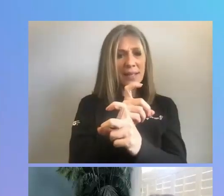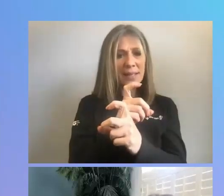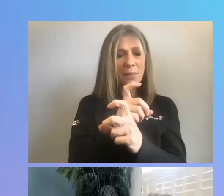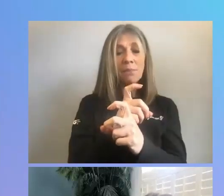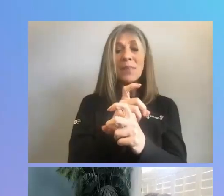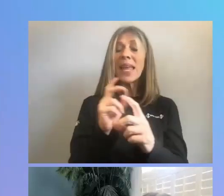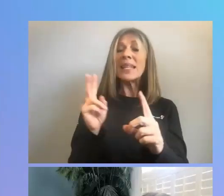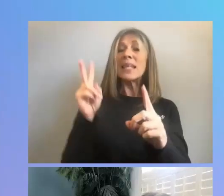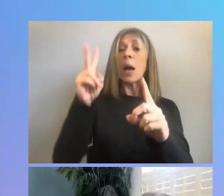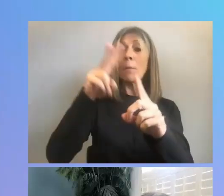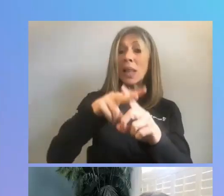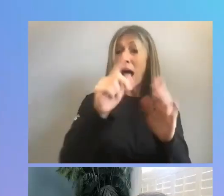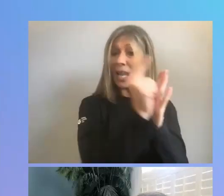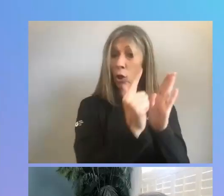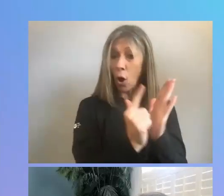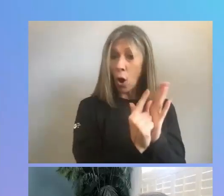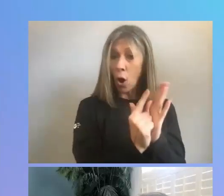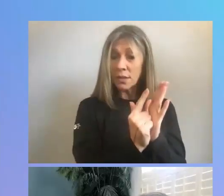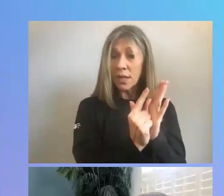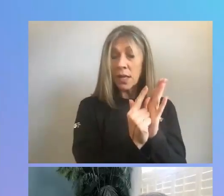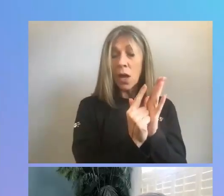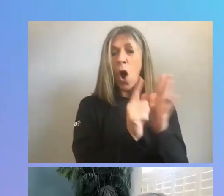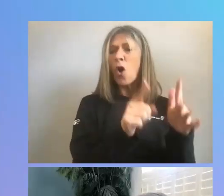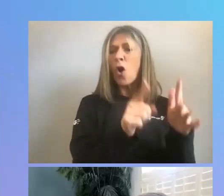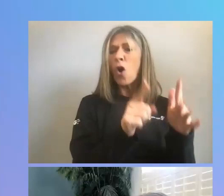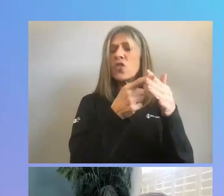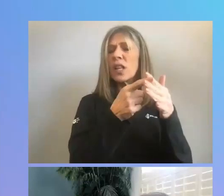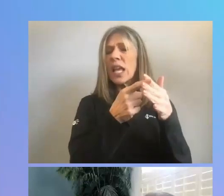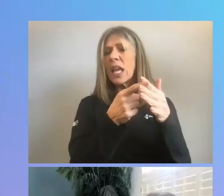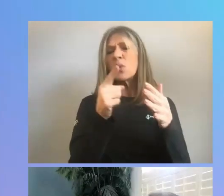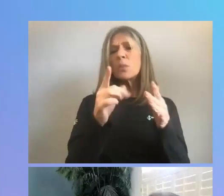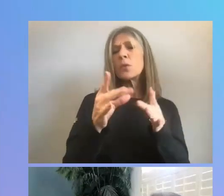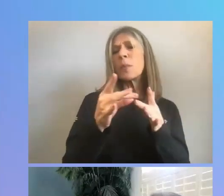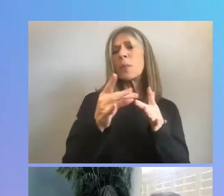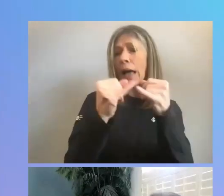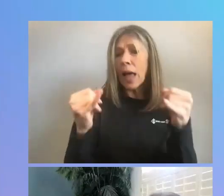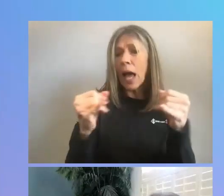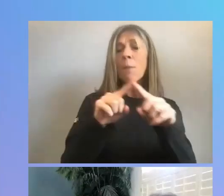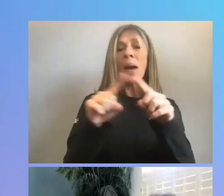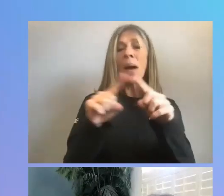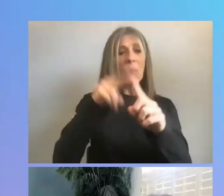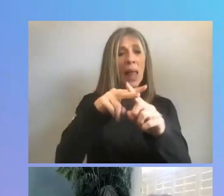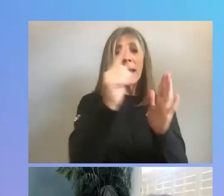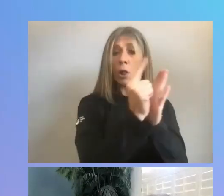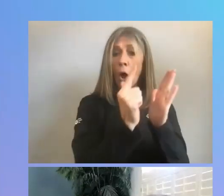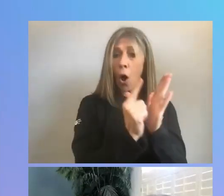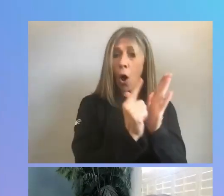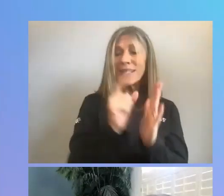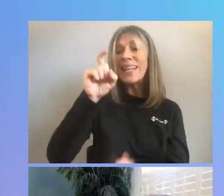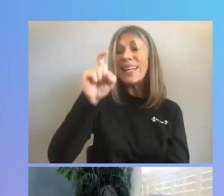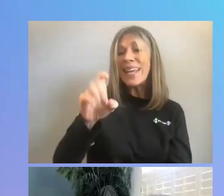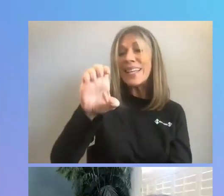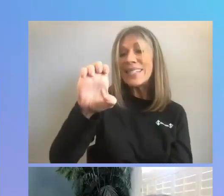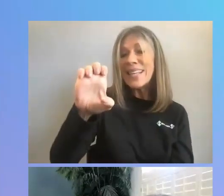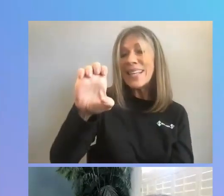applied in laws, even though it was originally intended to just be a guideline. It's applied in laws. And it needs to